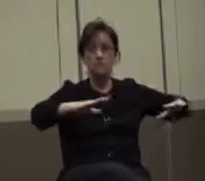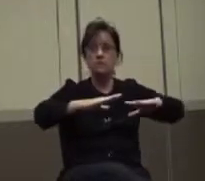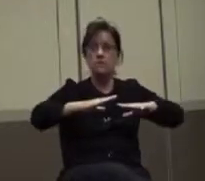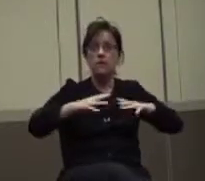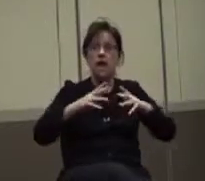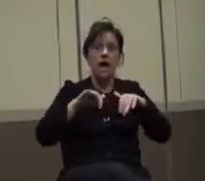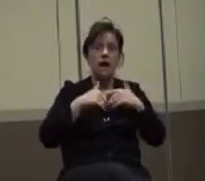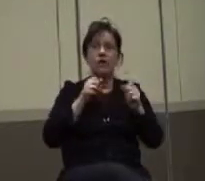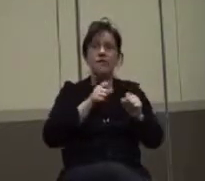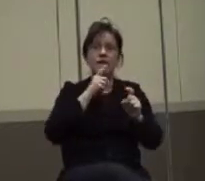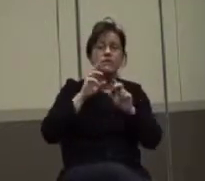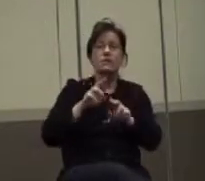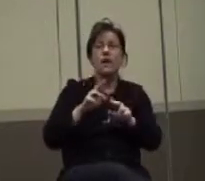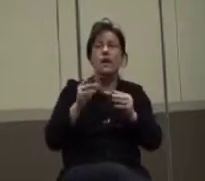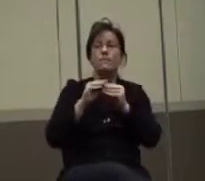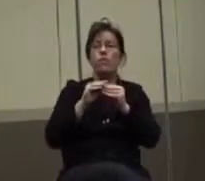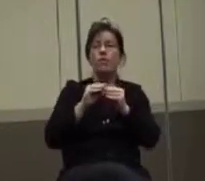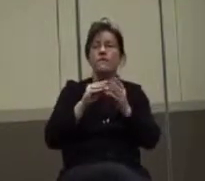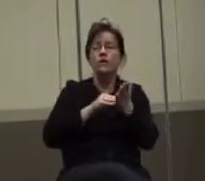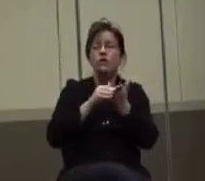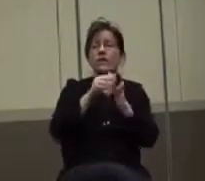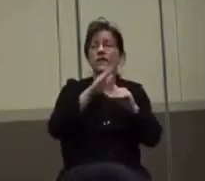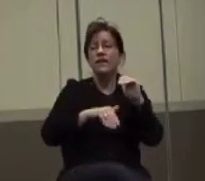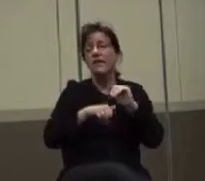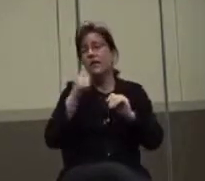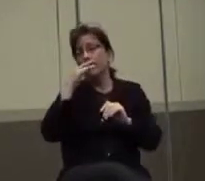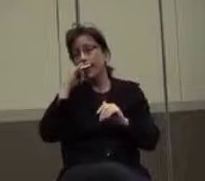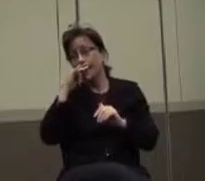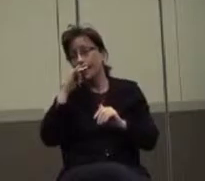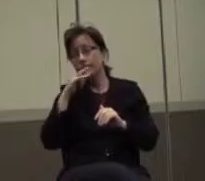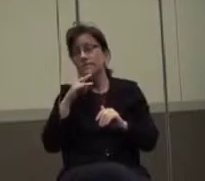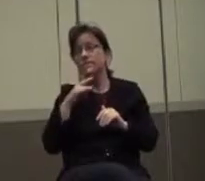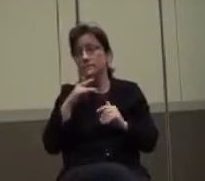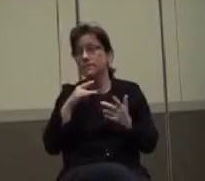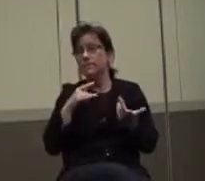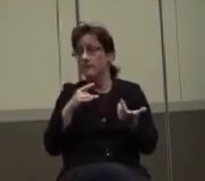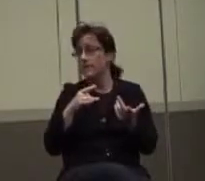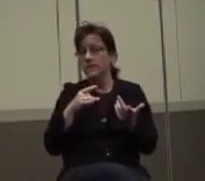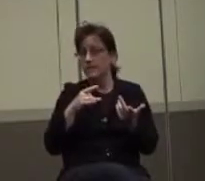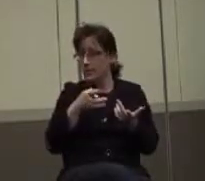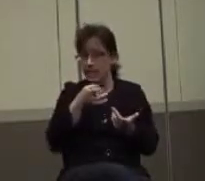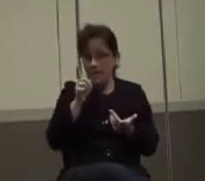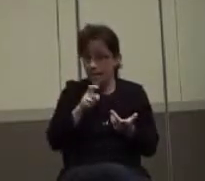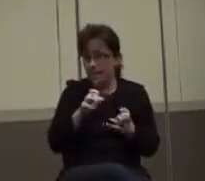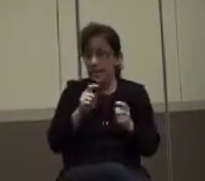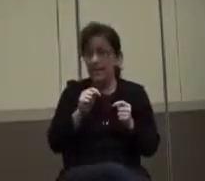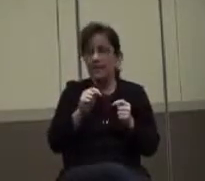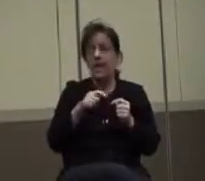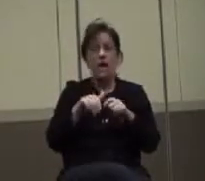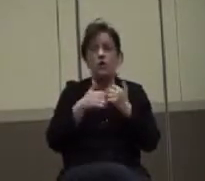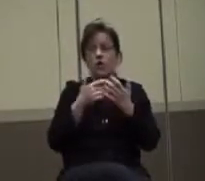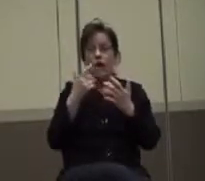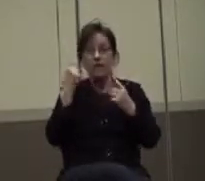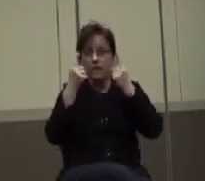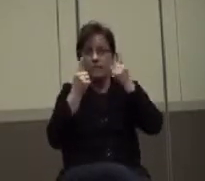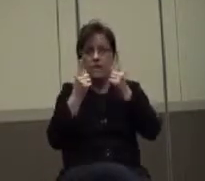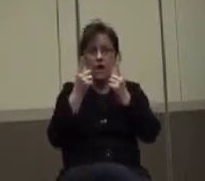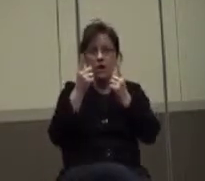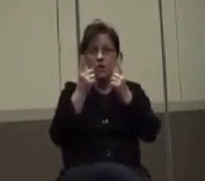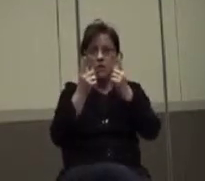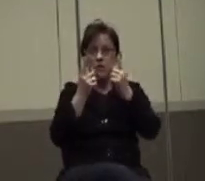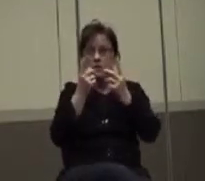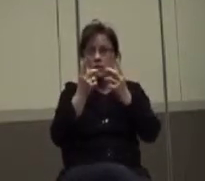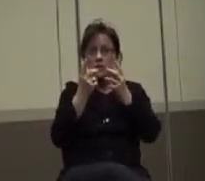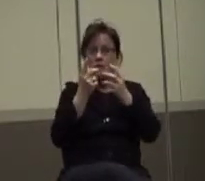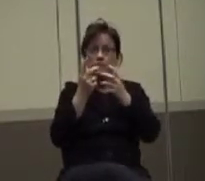frequently than other kids? Because they need it. All right, how am I going to think about working that in? And again, you may have to help them do some